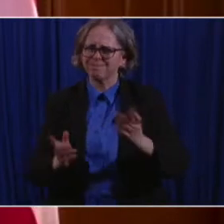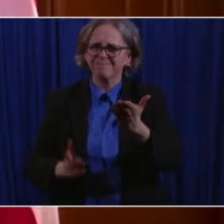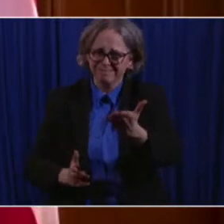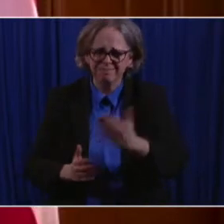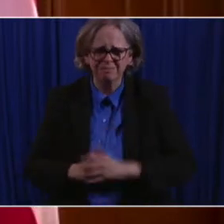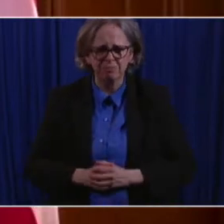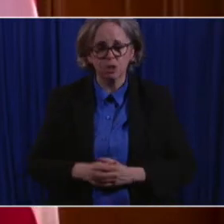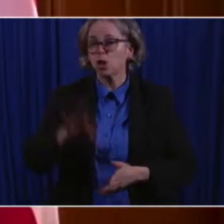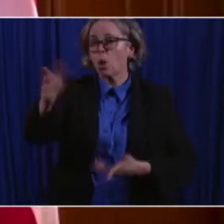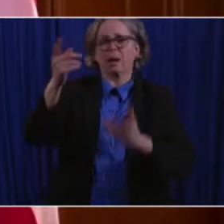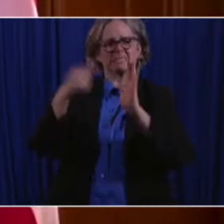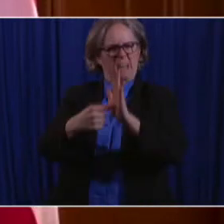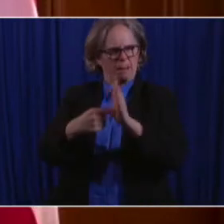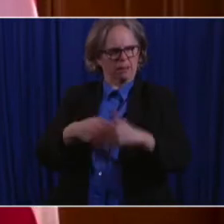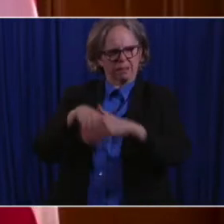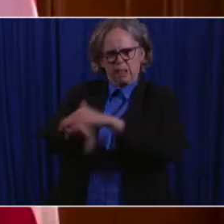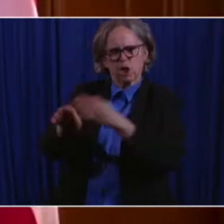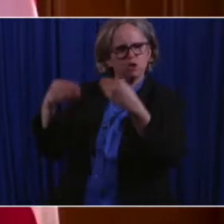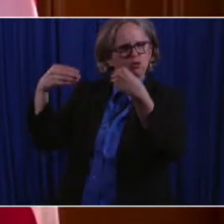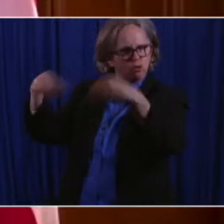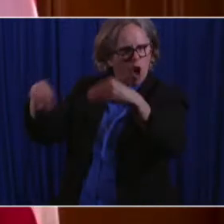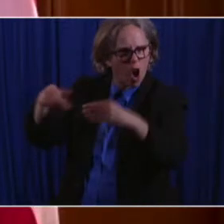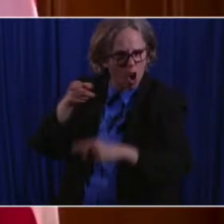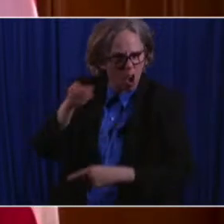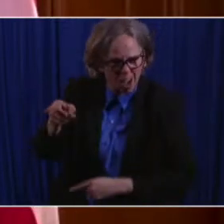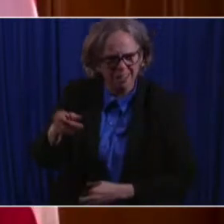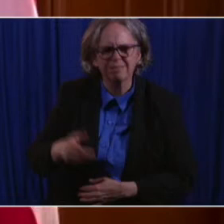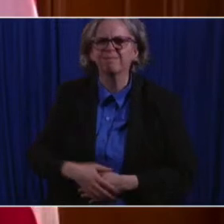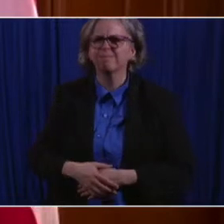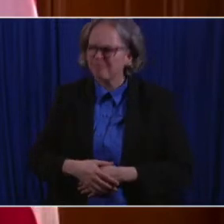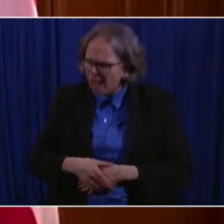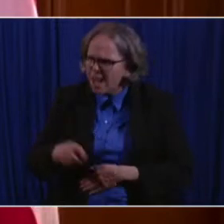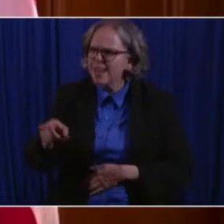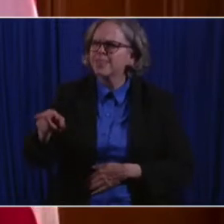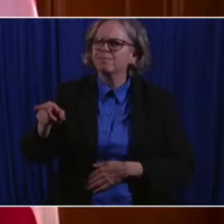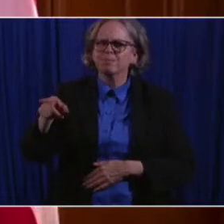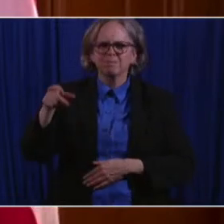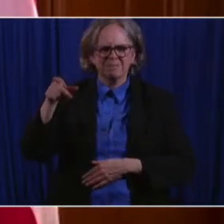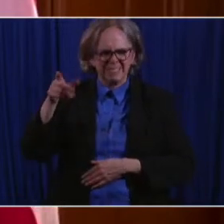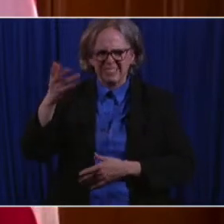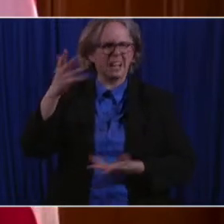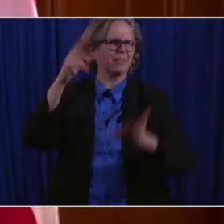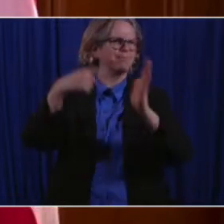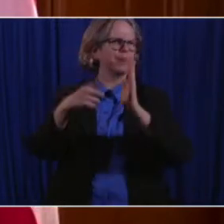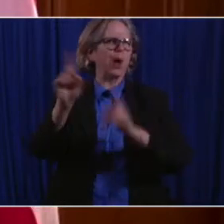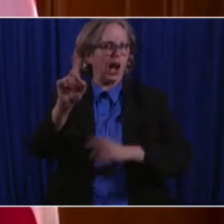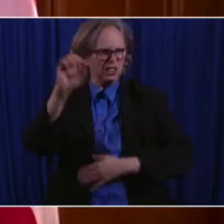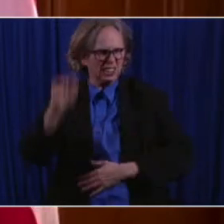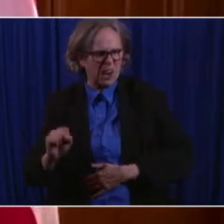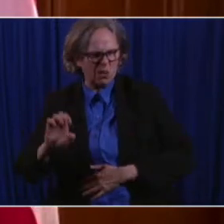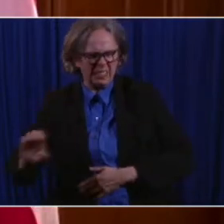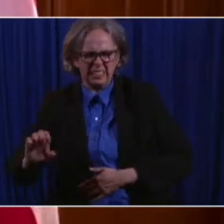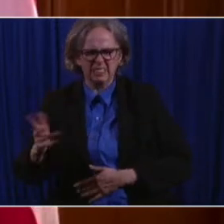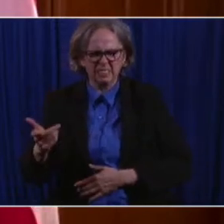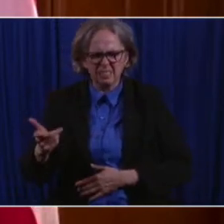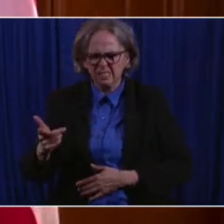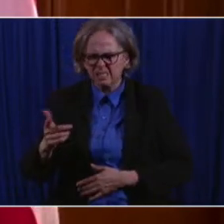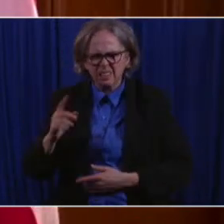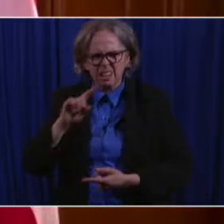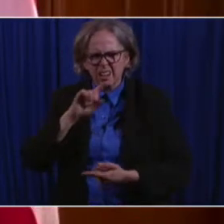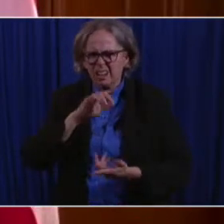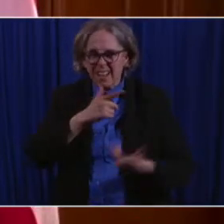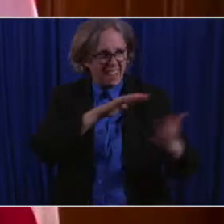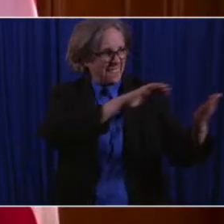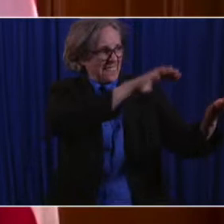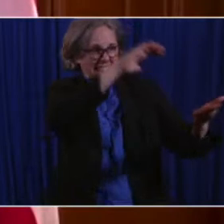getting as much uptake in Southeast Ohio in their stores, and they've been able to switch